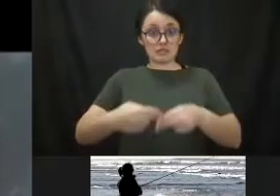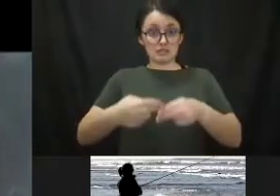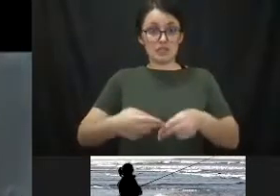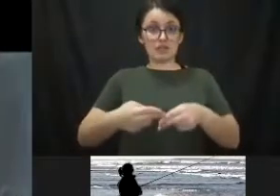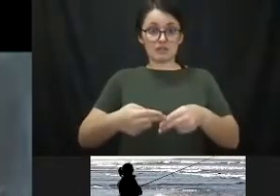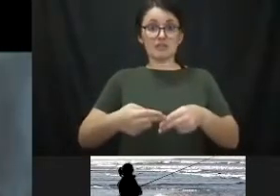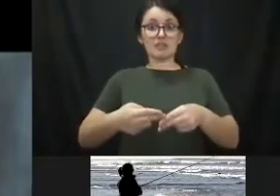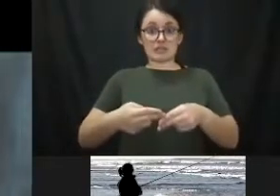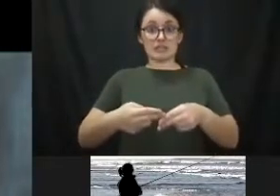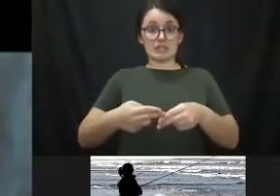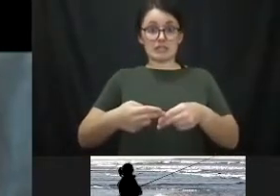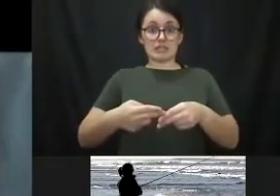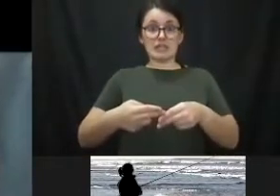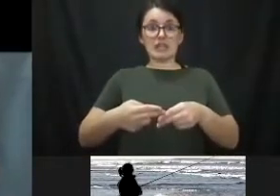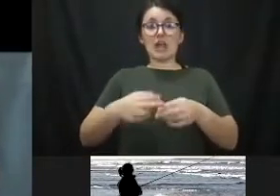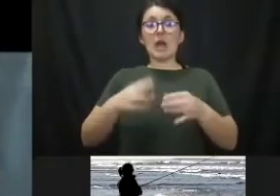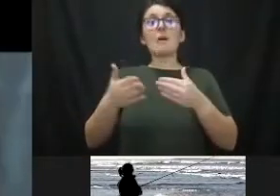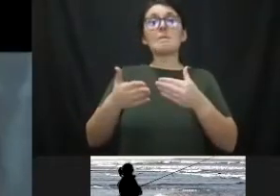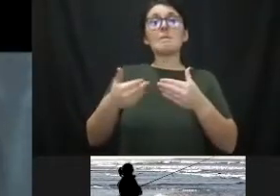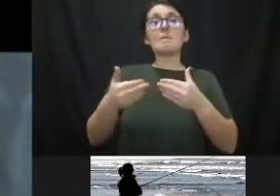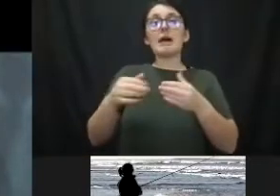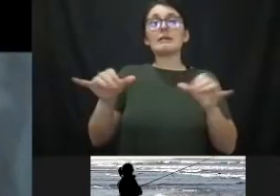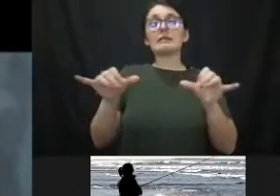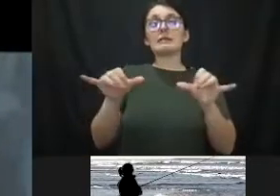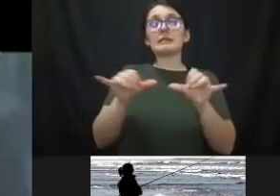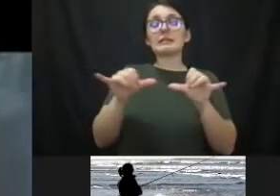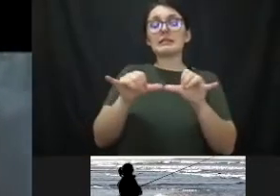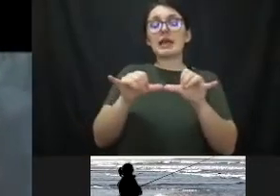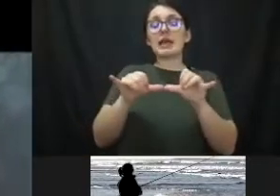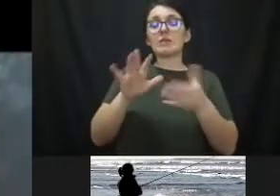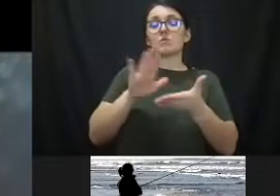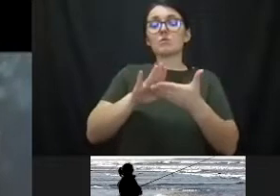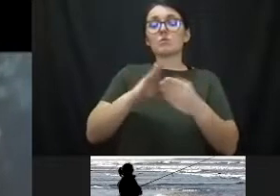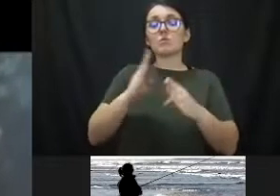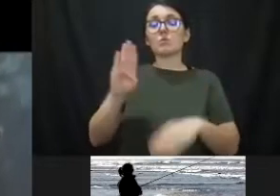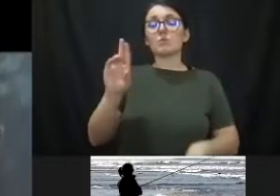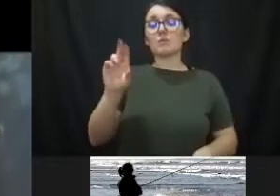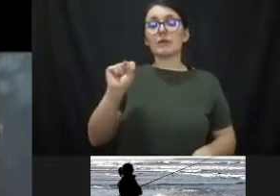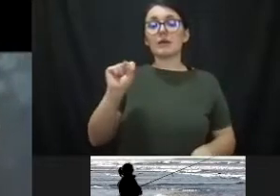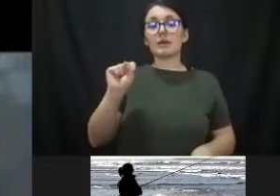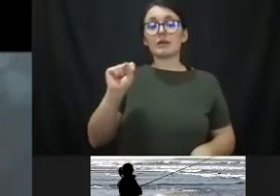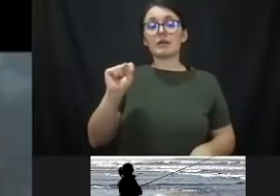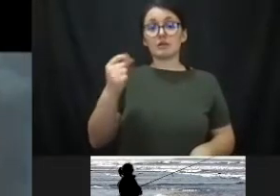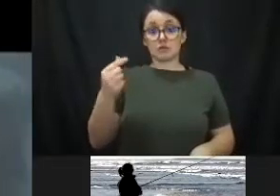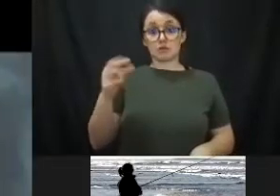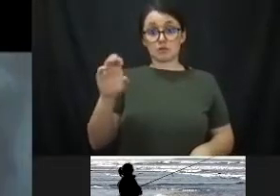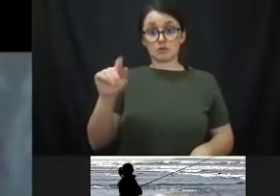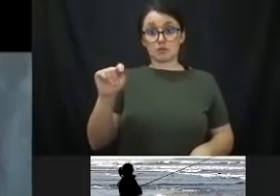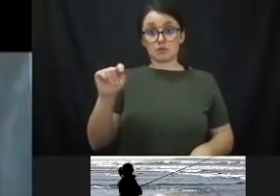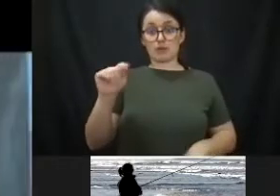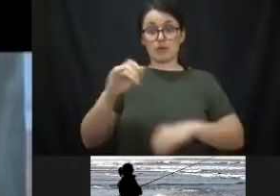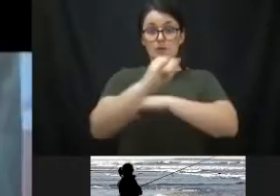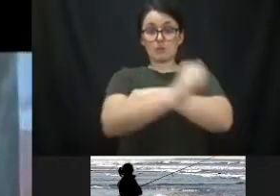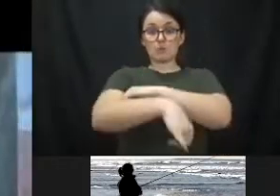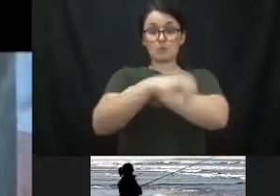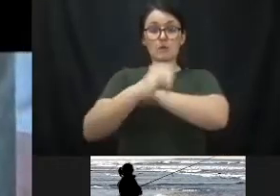about the size of a school bus. A school bus is about 40 feet long. So a gray whale, when you have your awesome model, think that